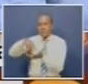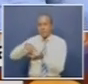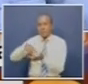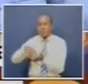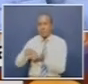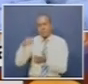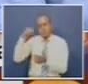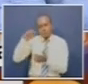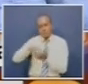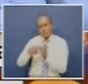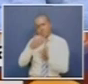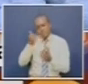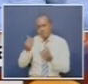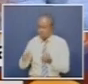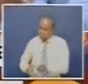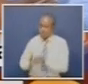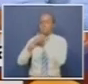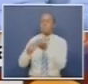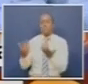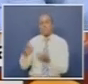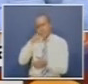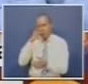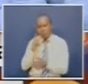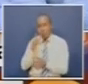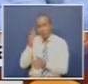then support Kalonzo Musyoka? He supported